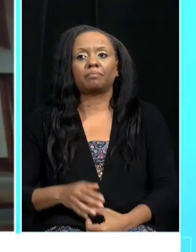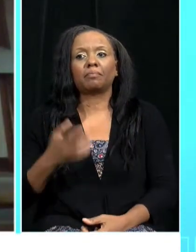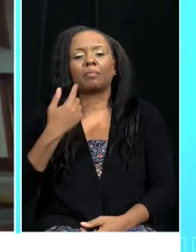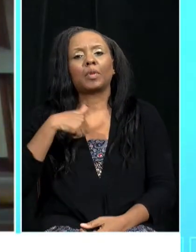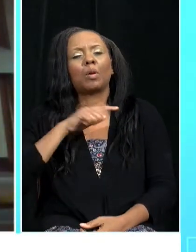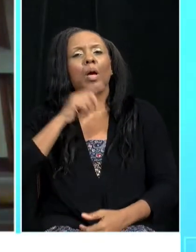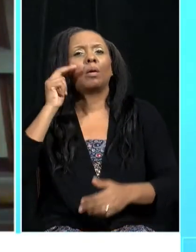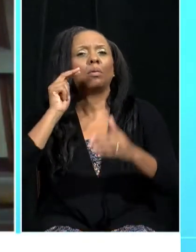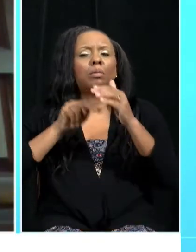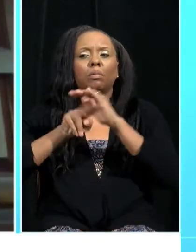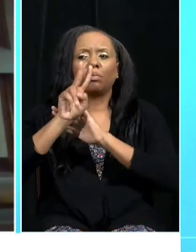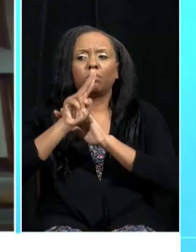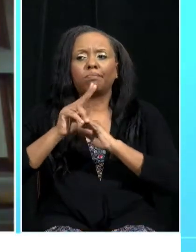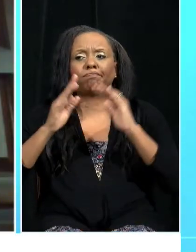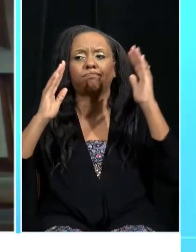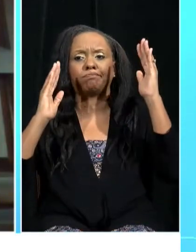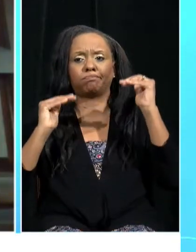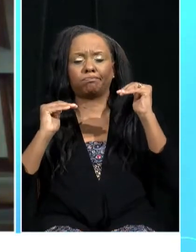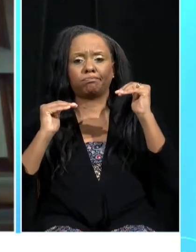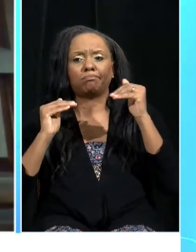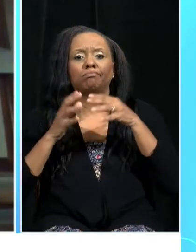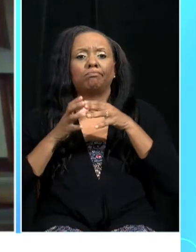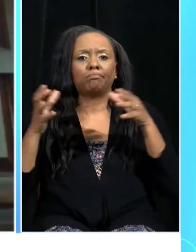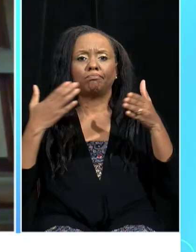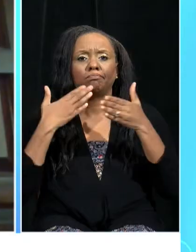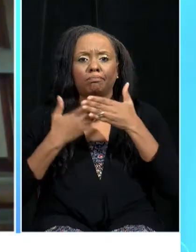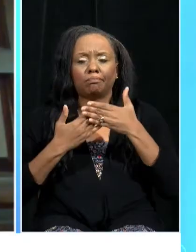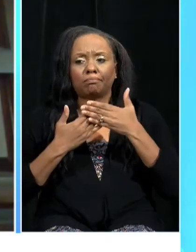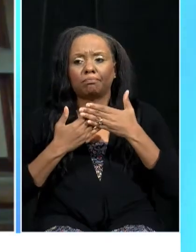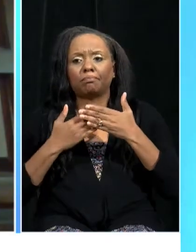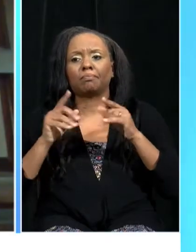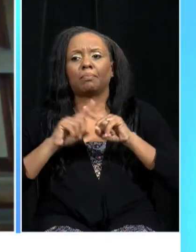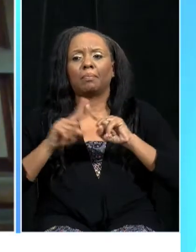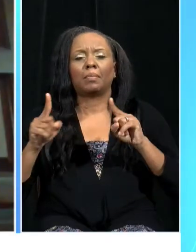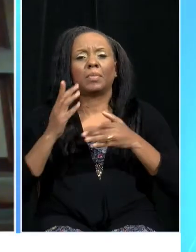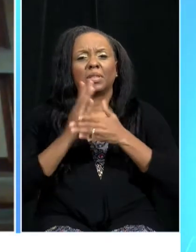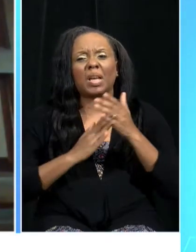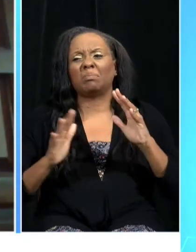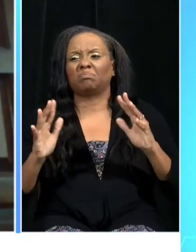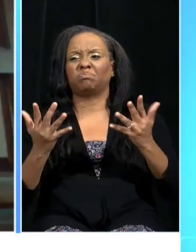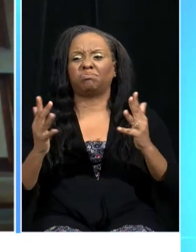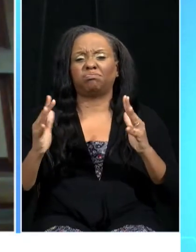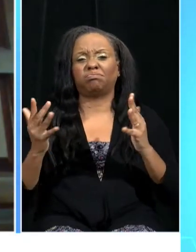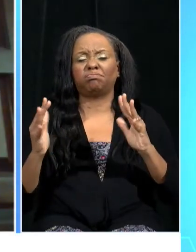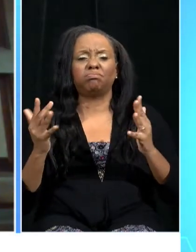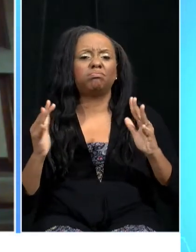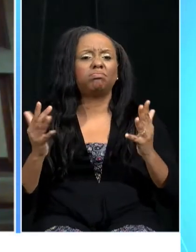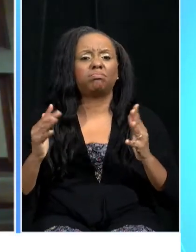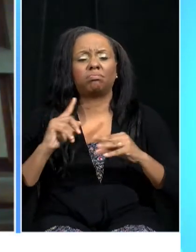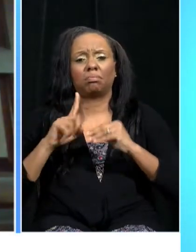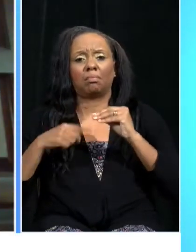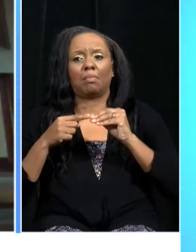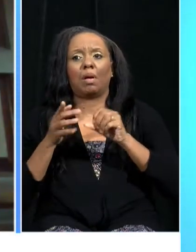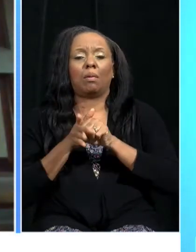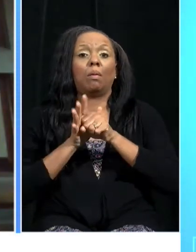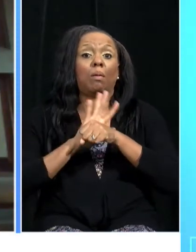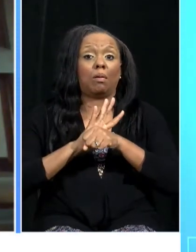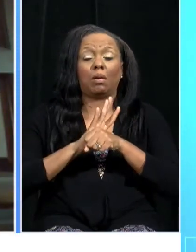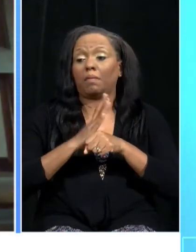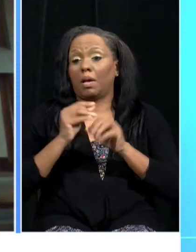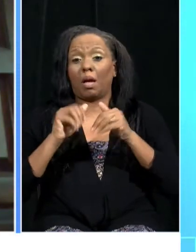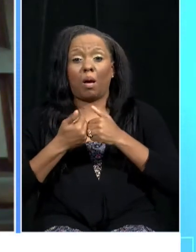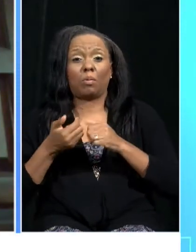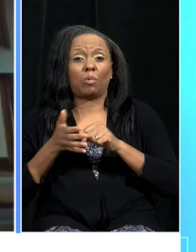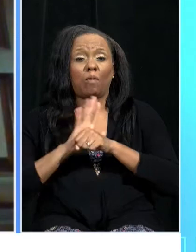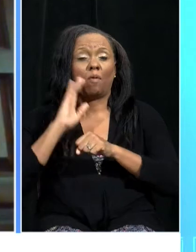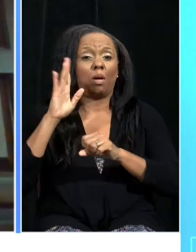optimistic, there is the reality of that uncertainty in relation to the COVID-19 and the threat and the